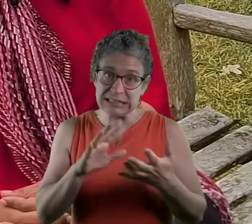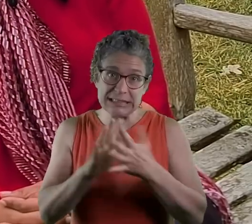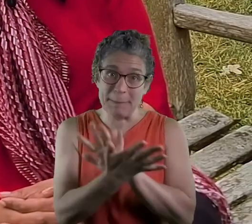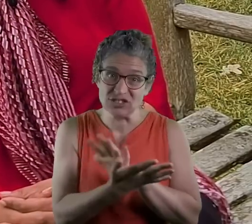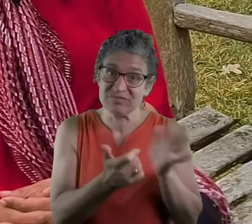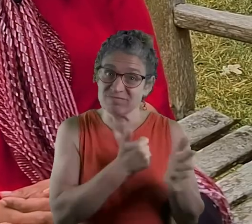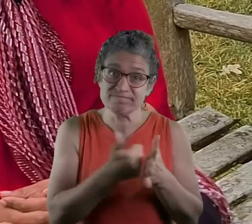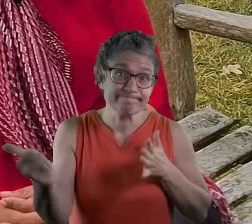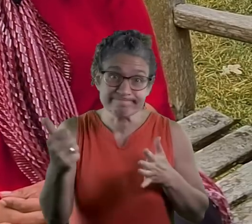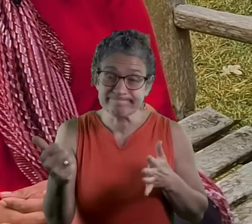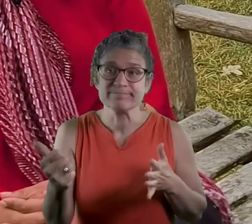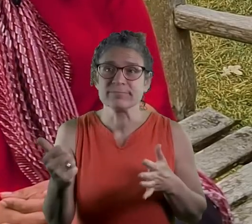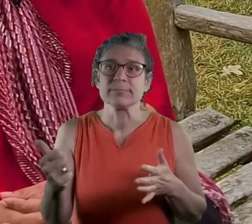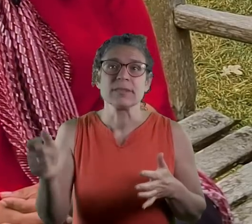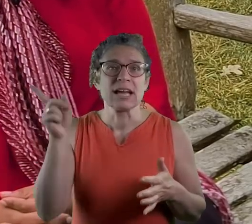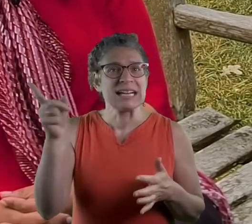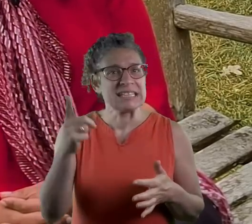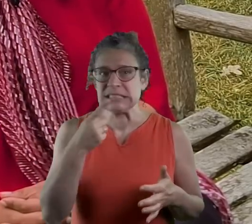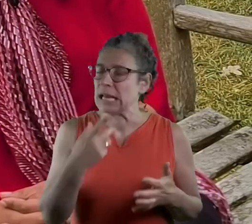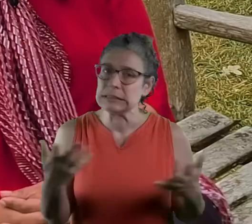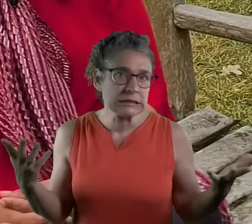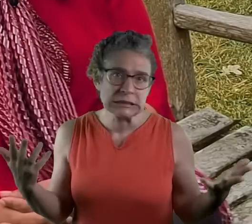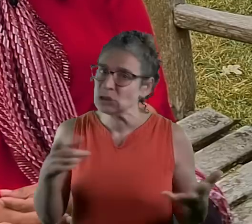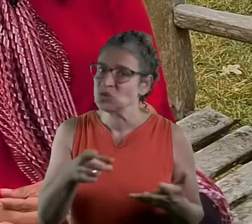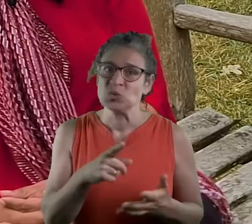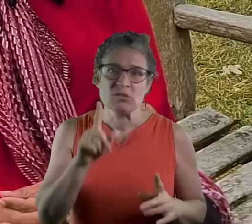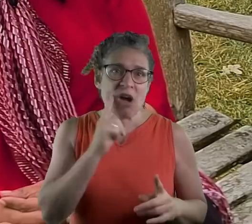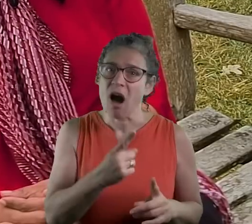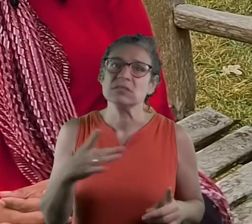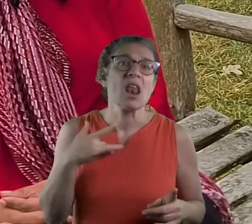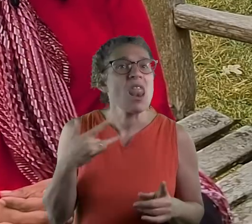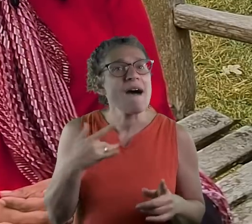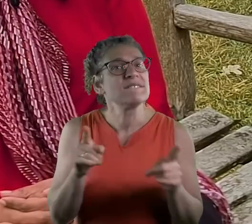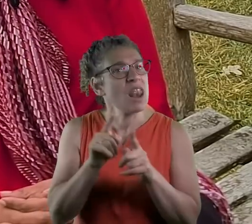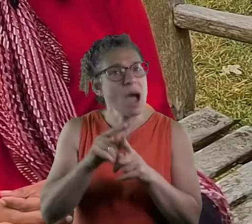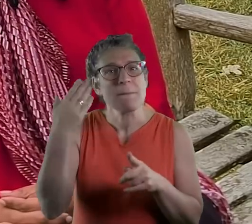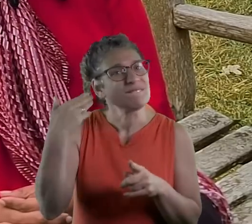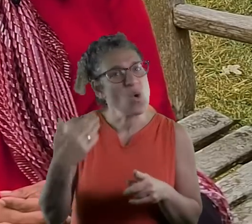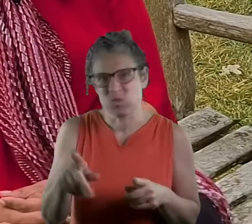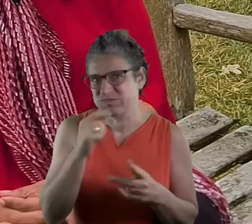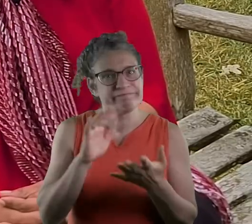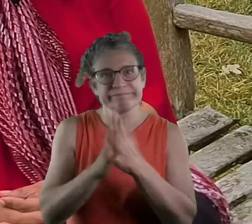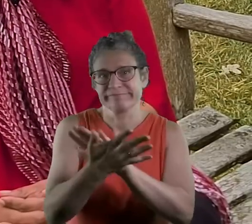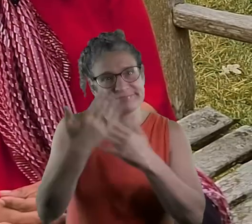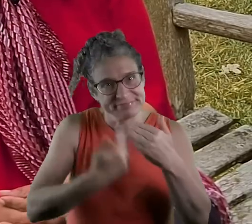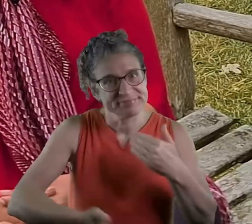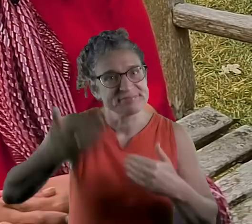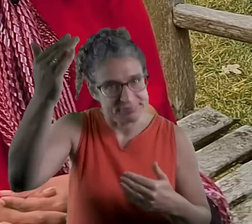heart damage and that my ability to function would be limited lifelong.